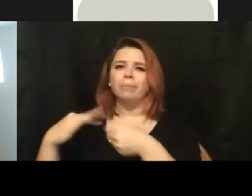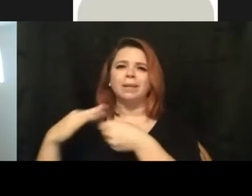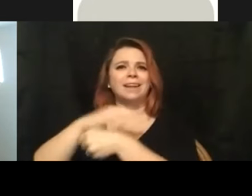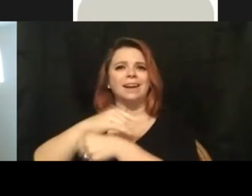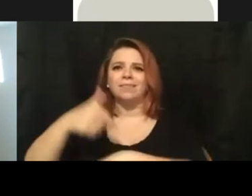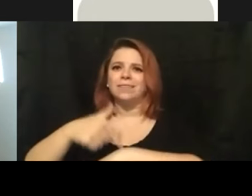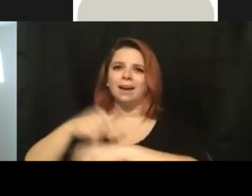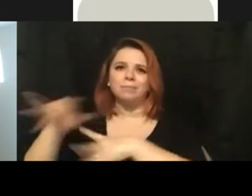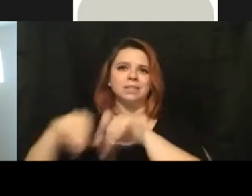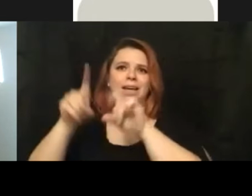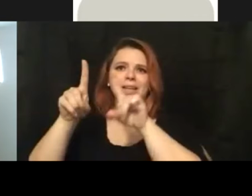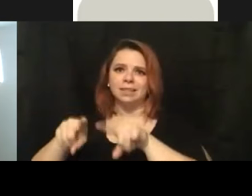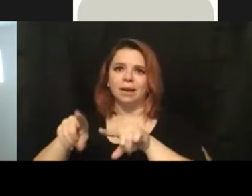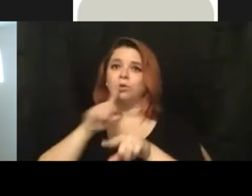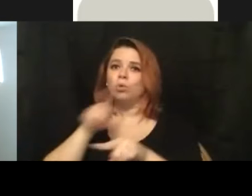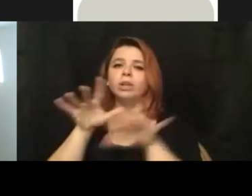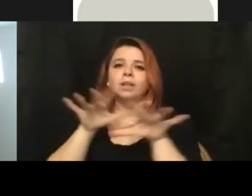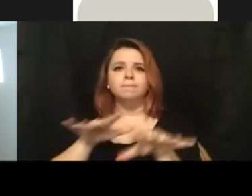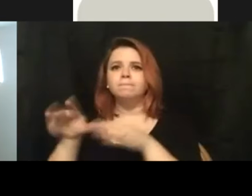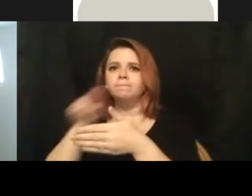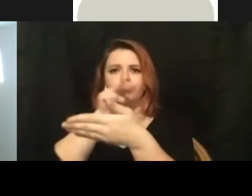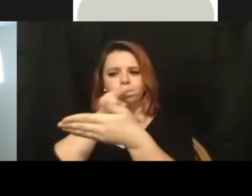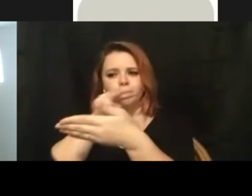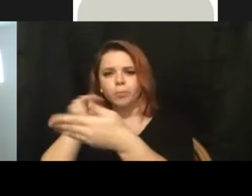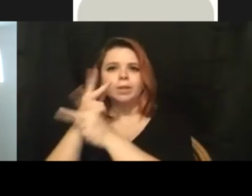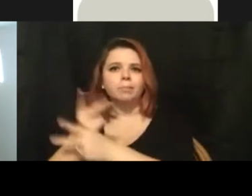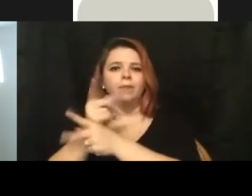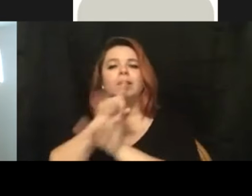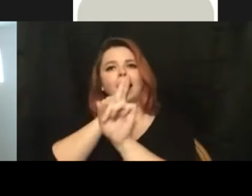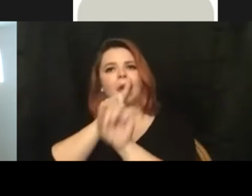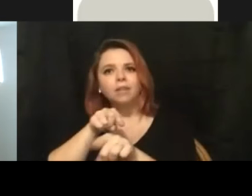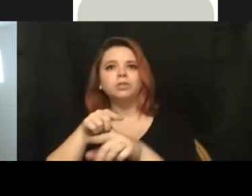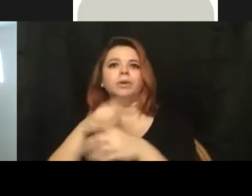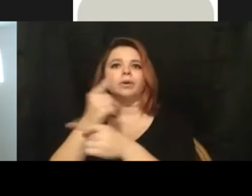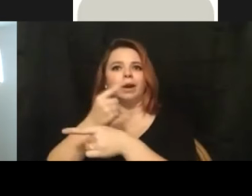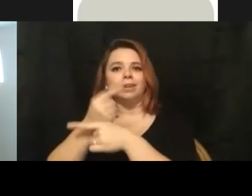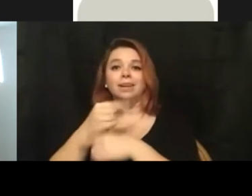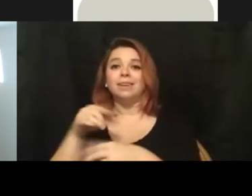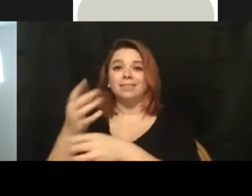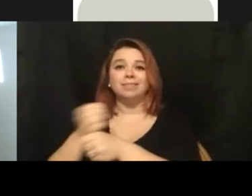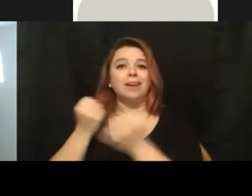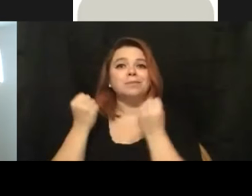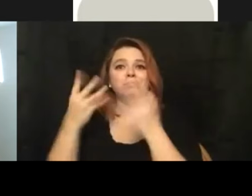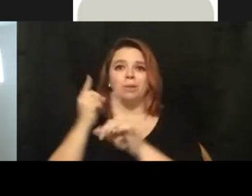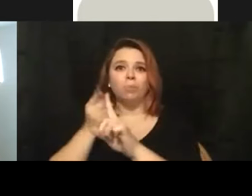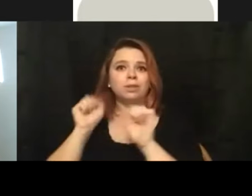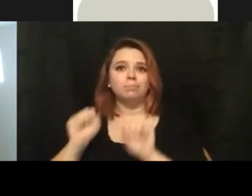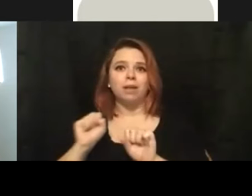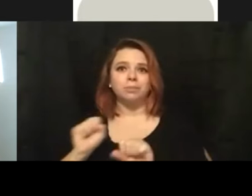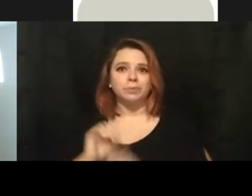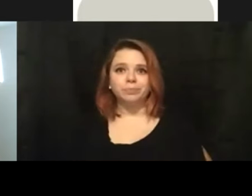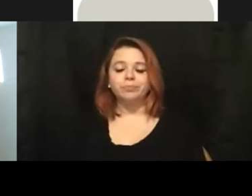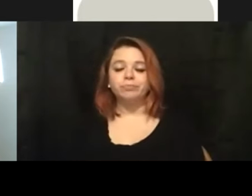exams. So take your time, read them carefully, answer them correctly, maximize your points. All